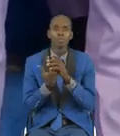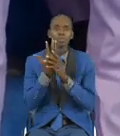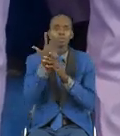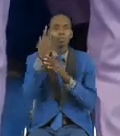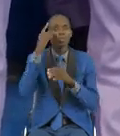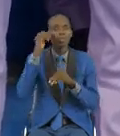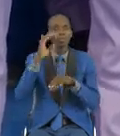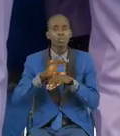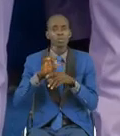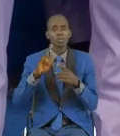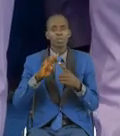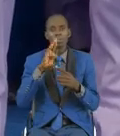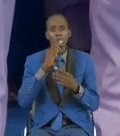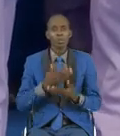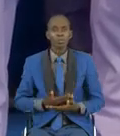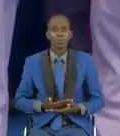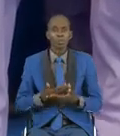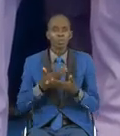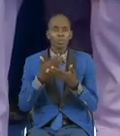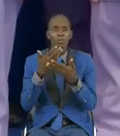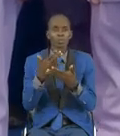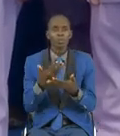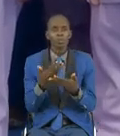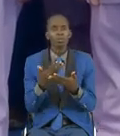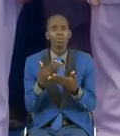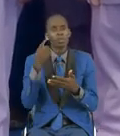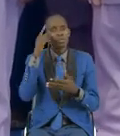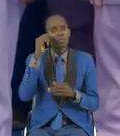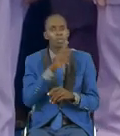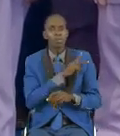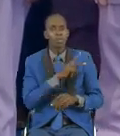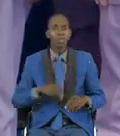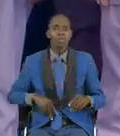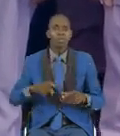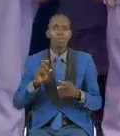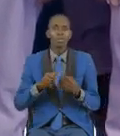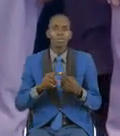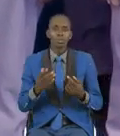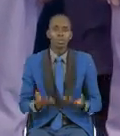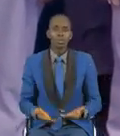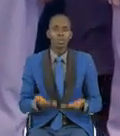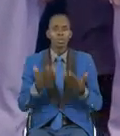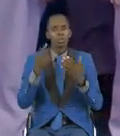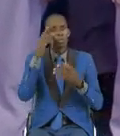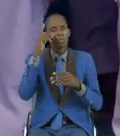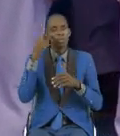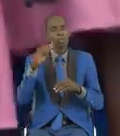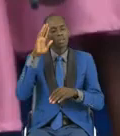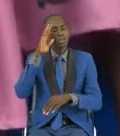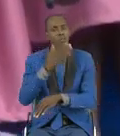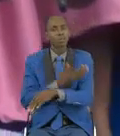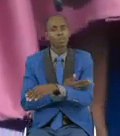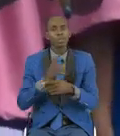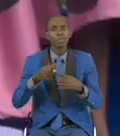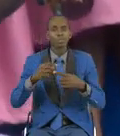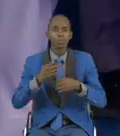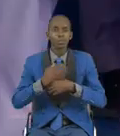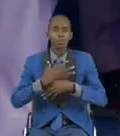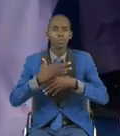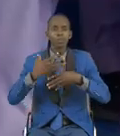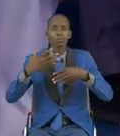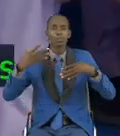church to be born, for the kings to arise, for the sons to expand, for